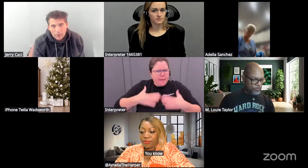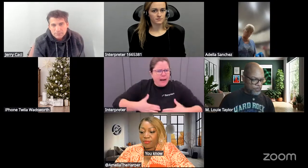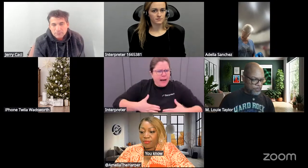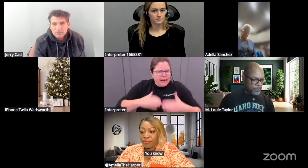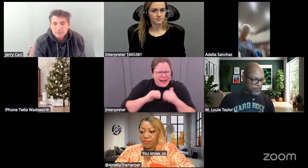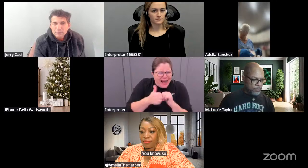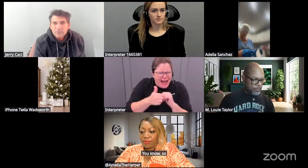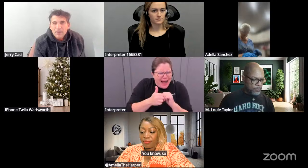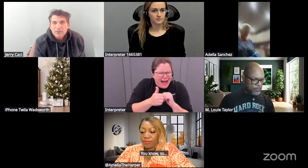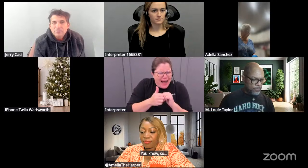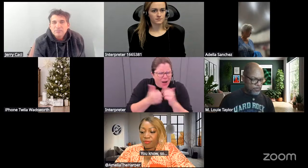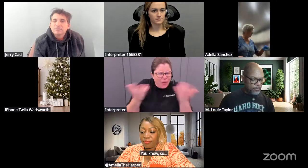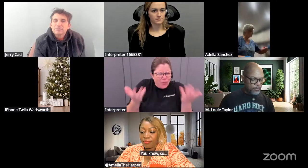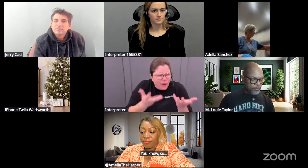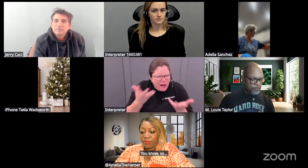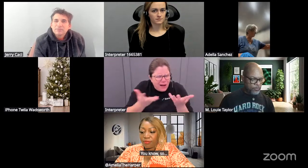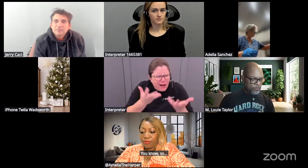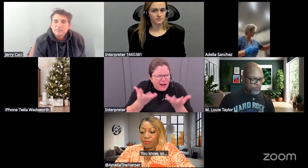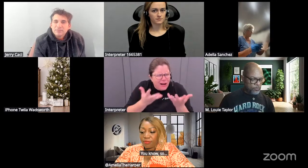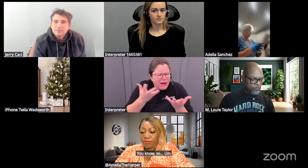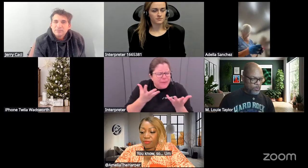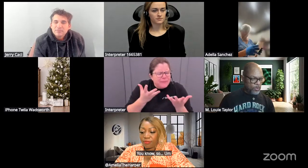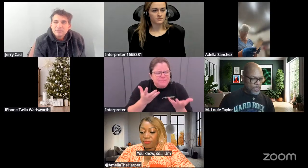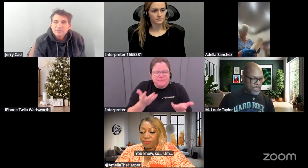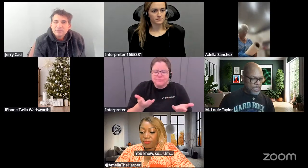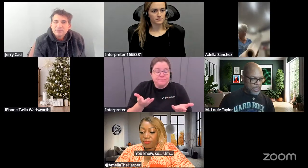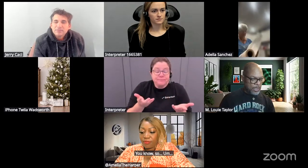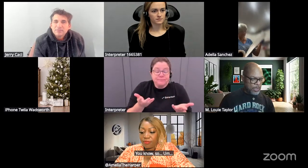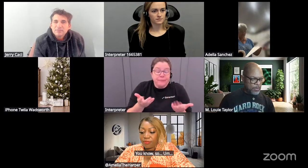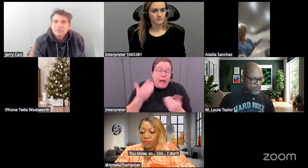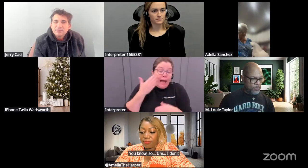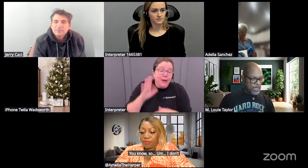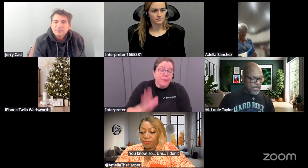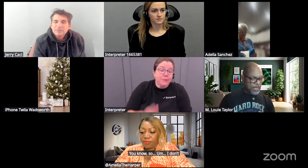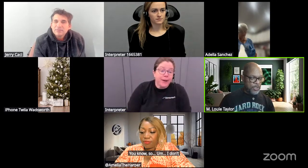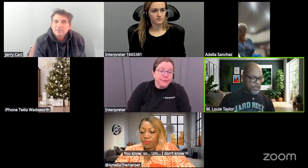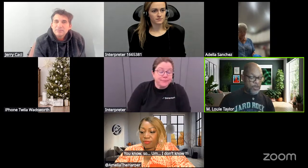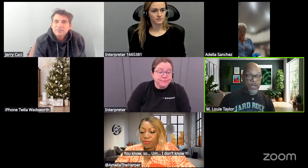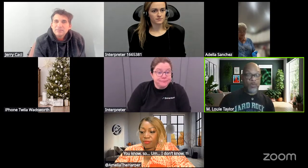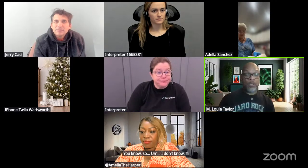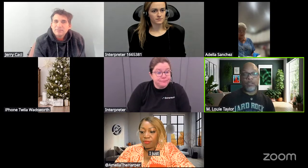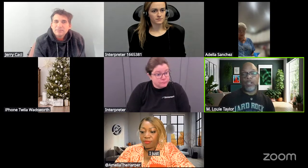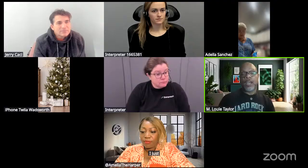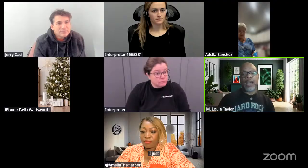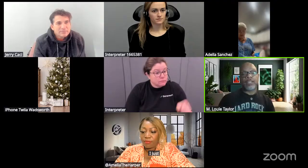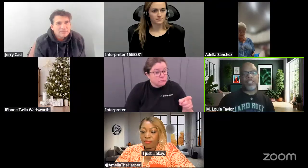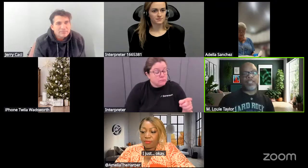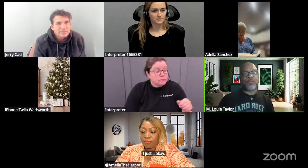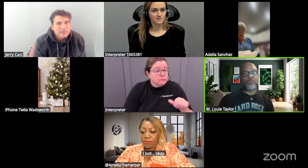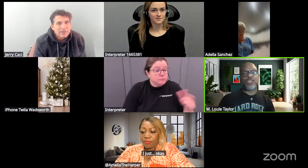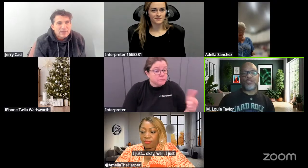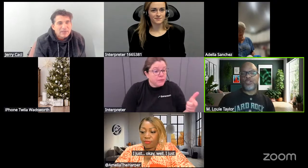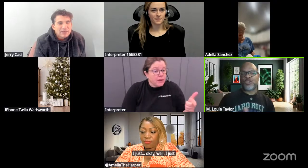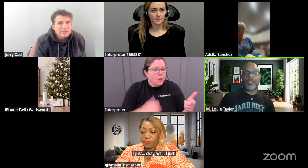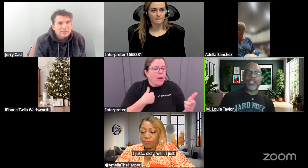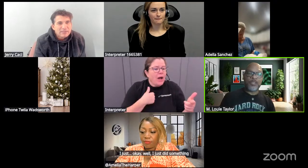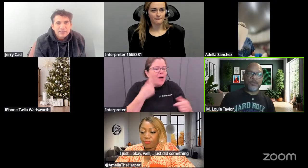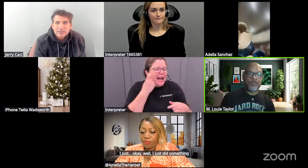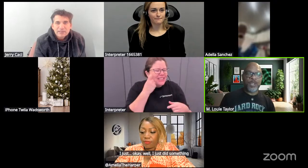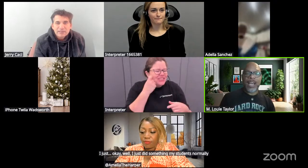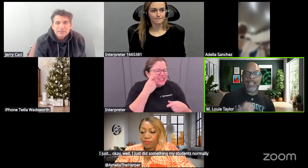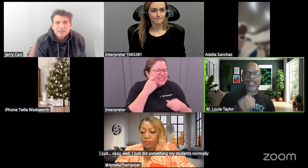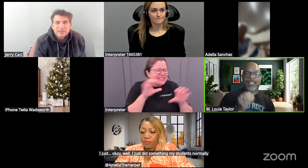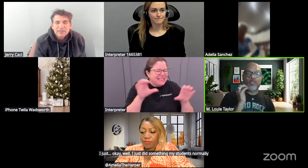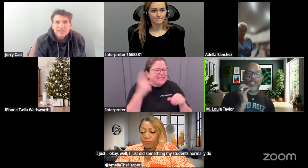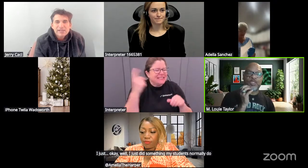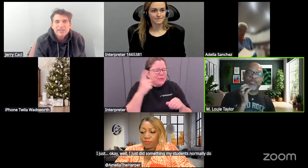So um, I don't know. Well, I just did something my students normally do